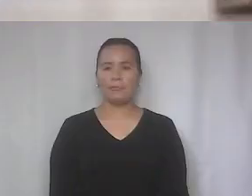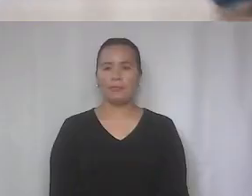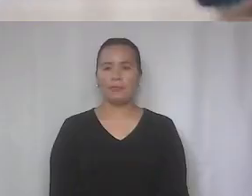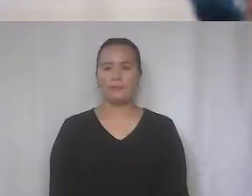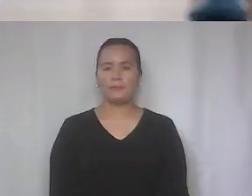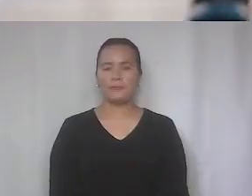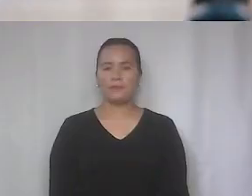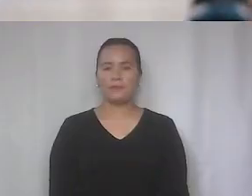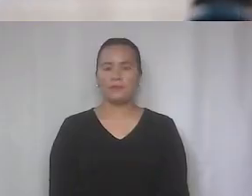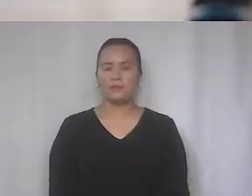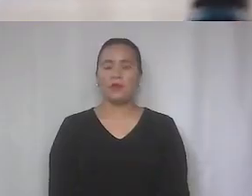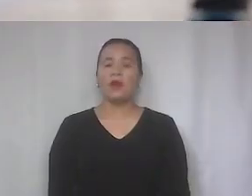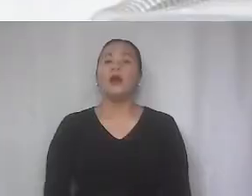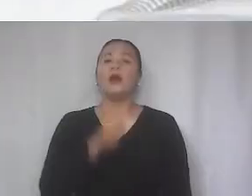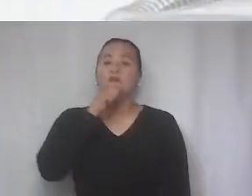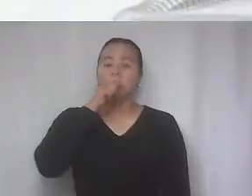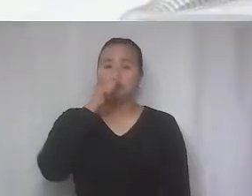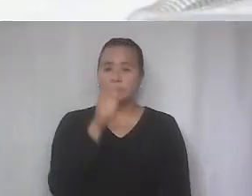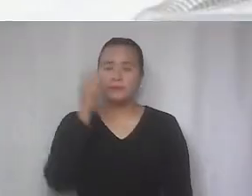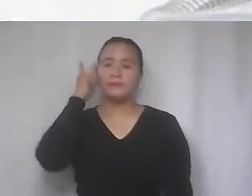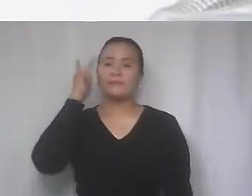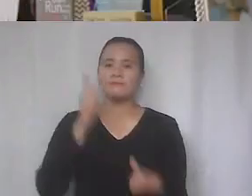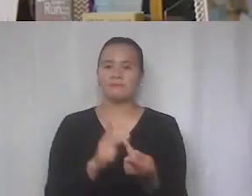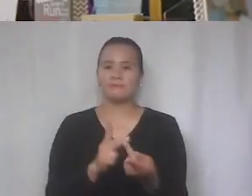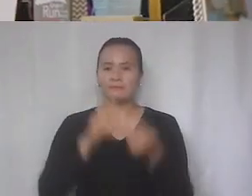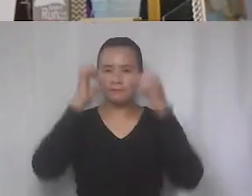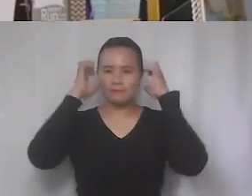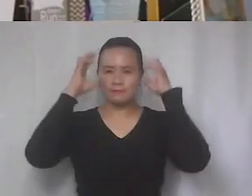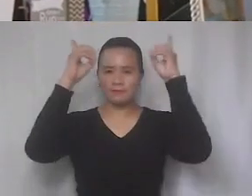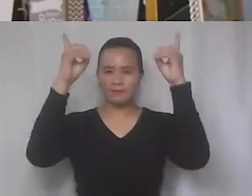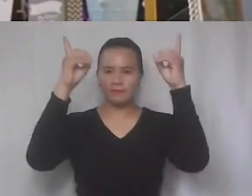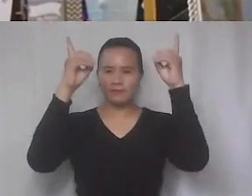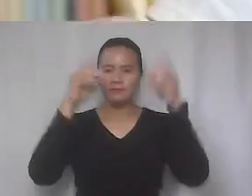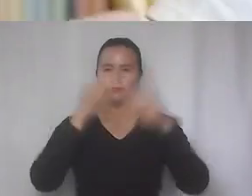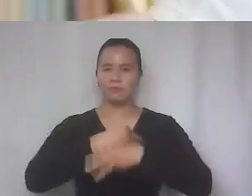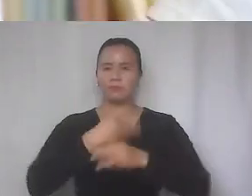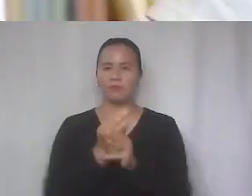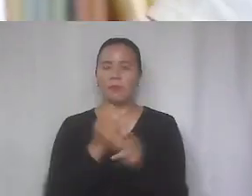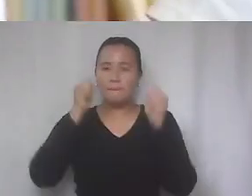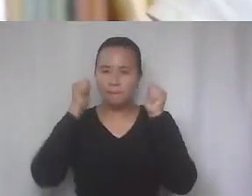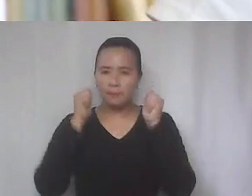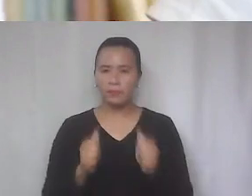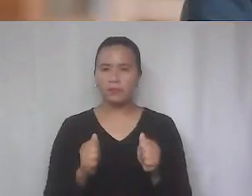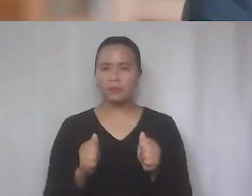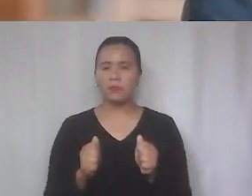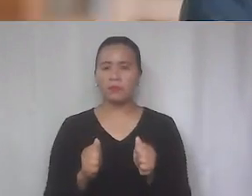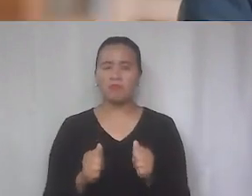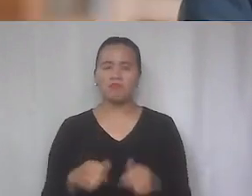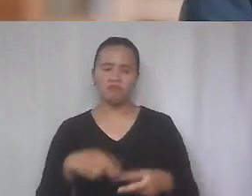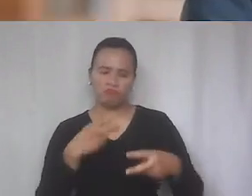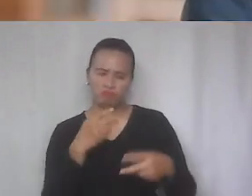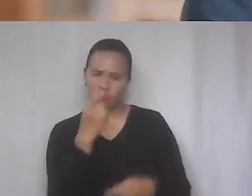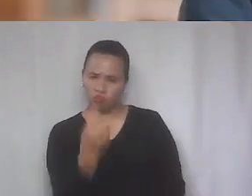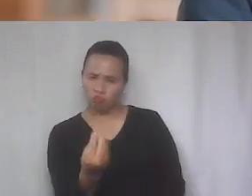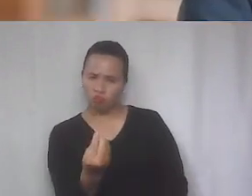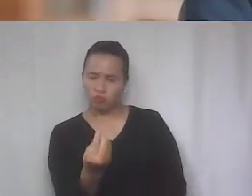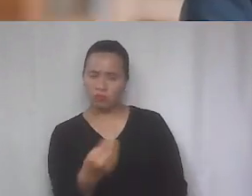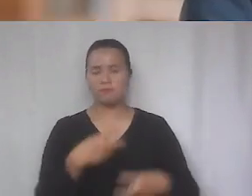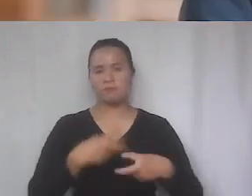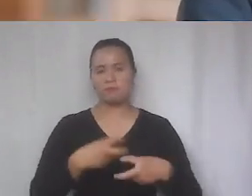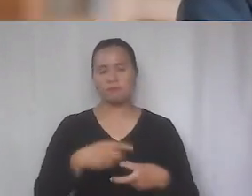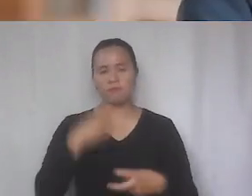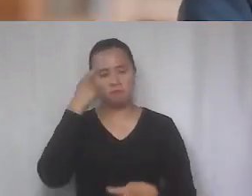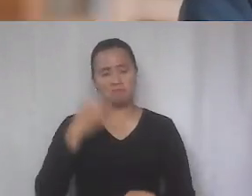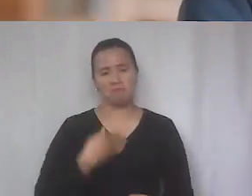The true purpose of education is to create possibility. It was a little hard for me. People laugh whenever I